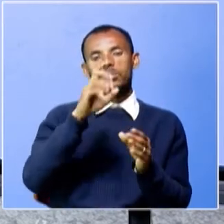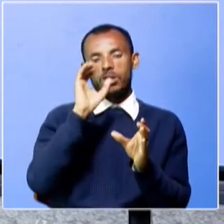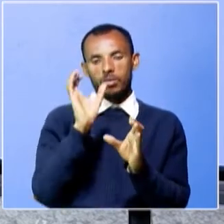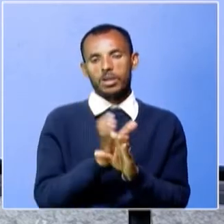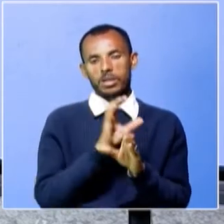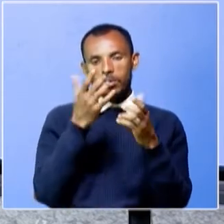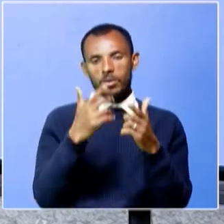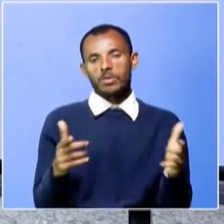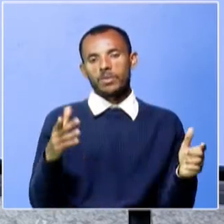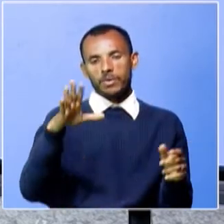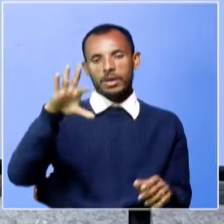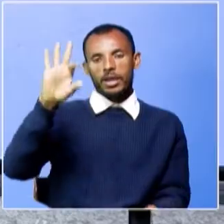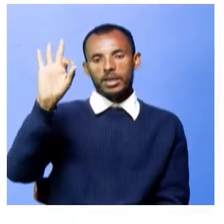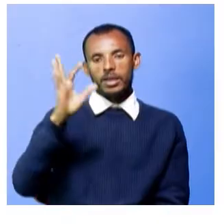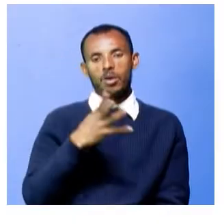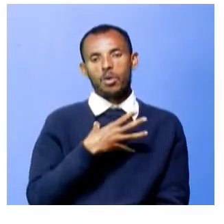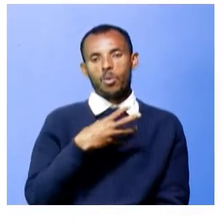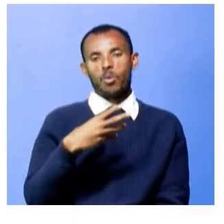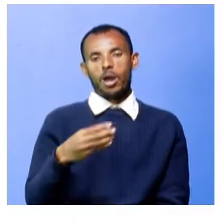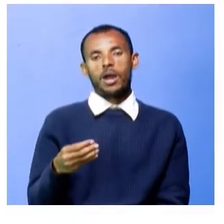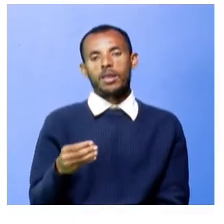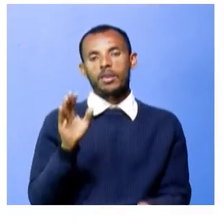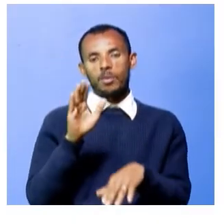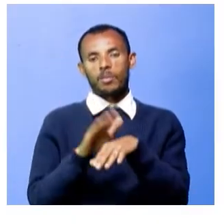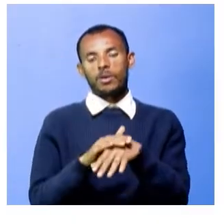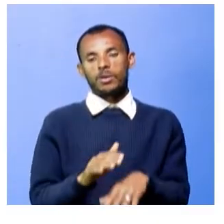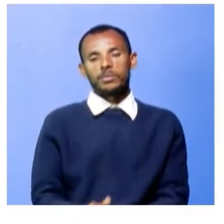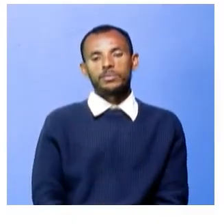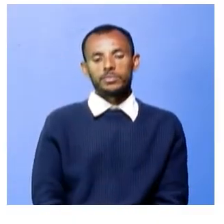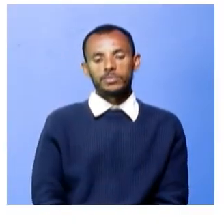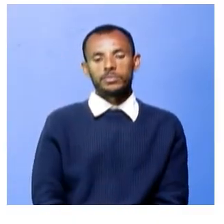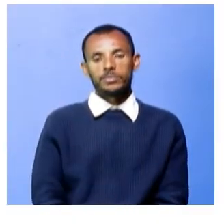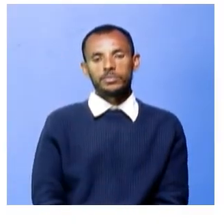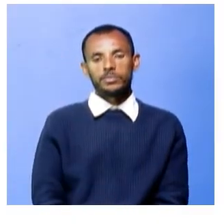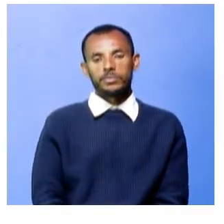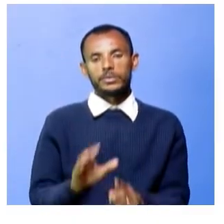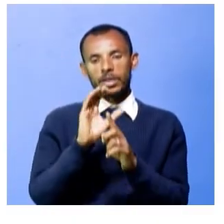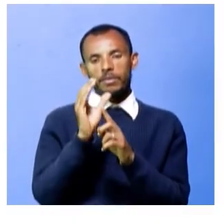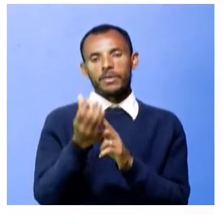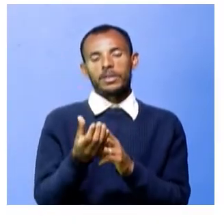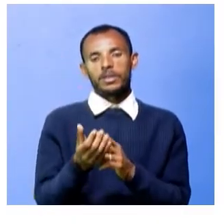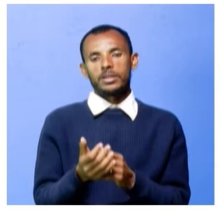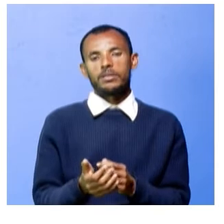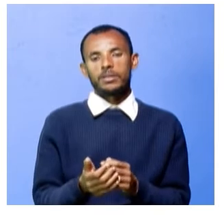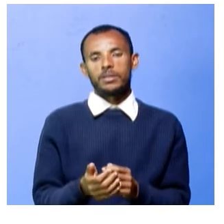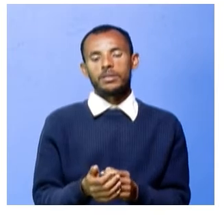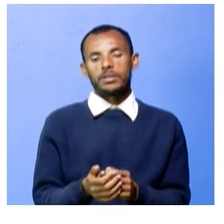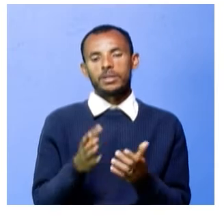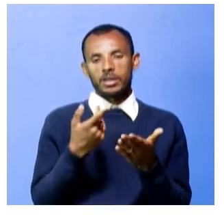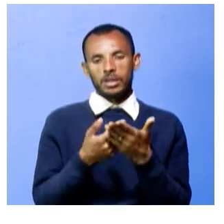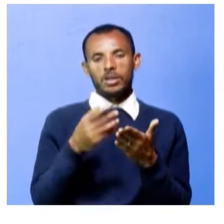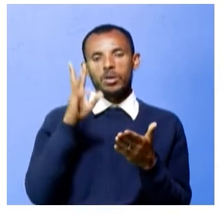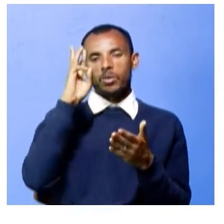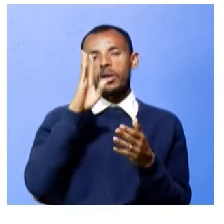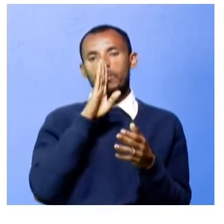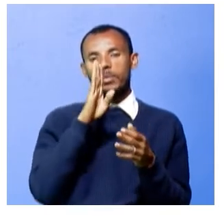the probability of getting white balls. Okay, so the favorable event here will